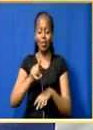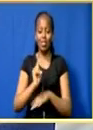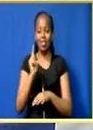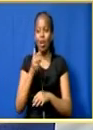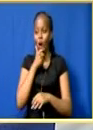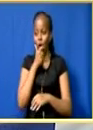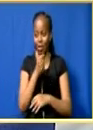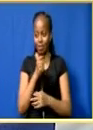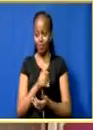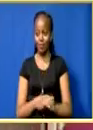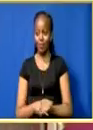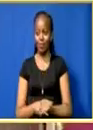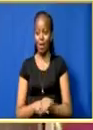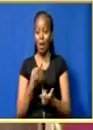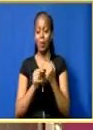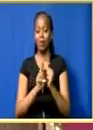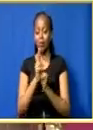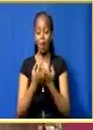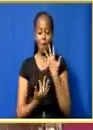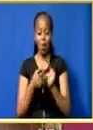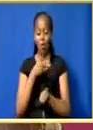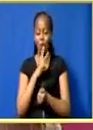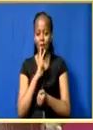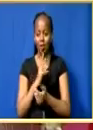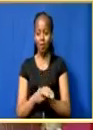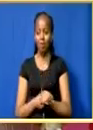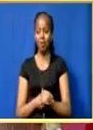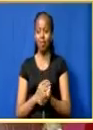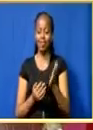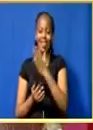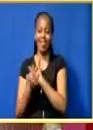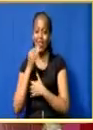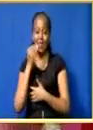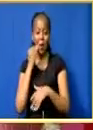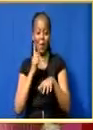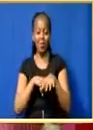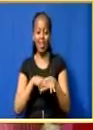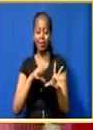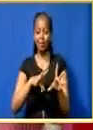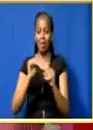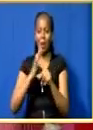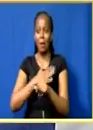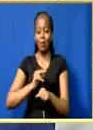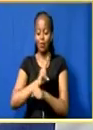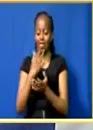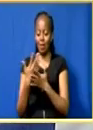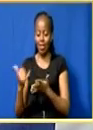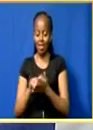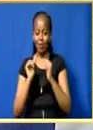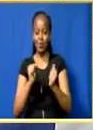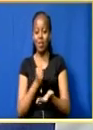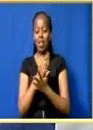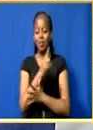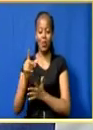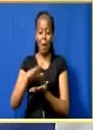hot, just, you know, but use boiling water, would you? So back at home, when you're removing, please use something that will assist